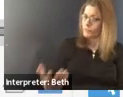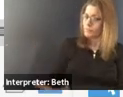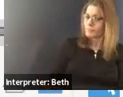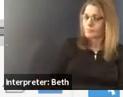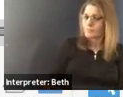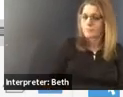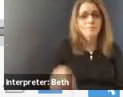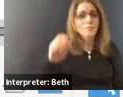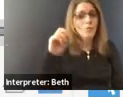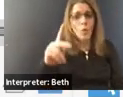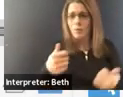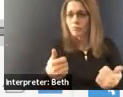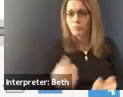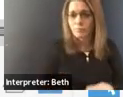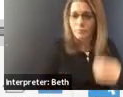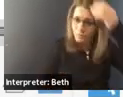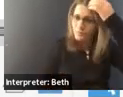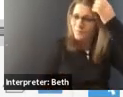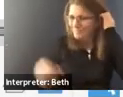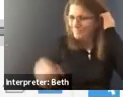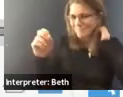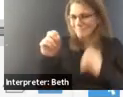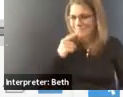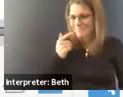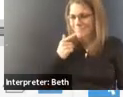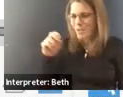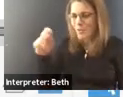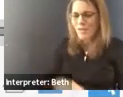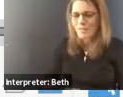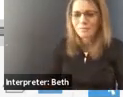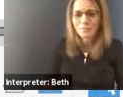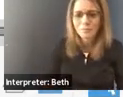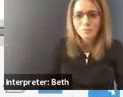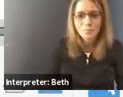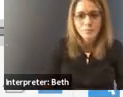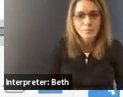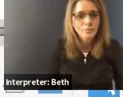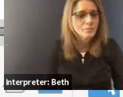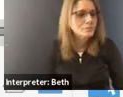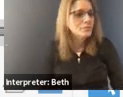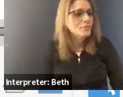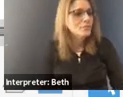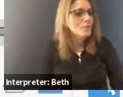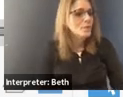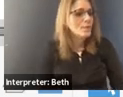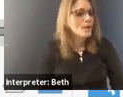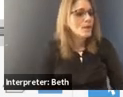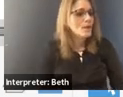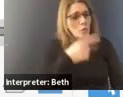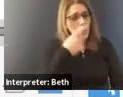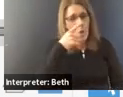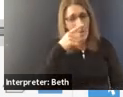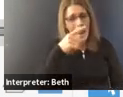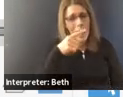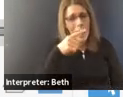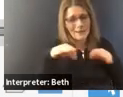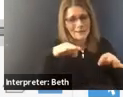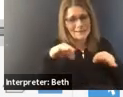Okay, then. Okay. So, can you talk a little bit about the role of seeing